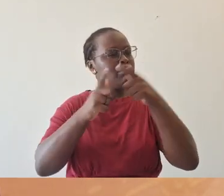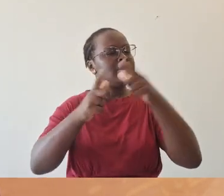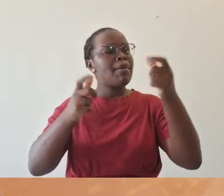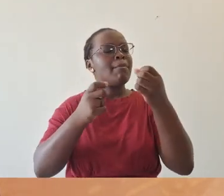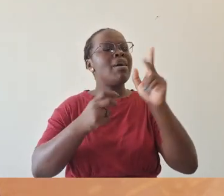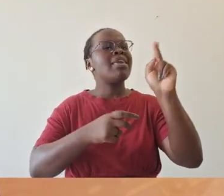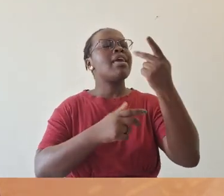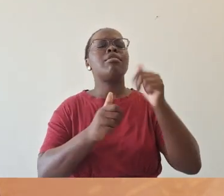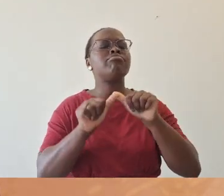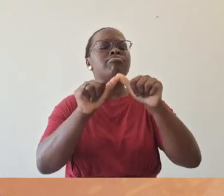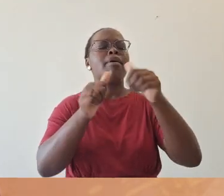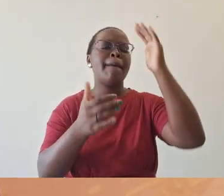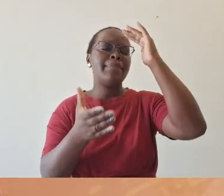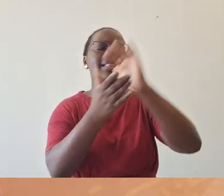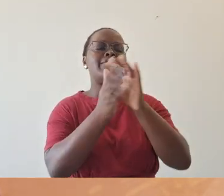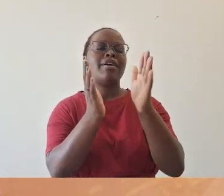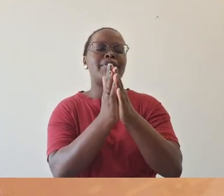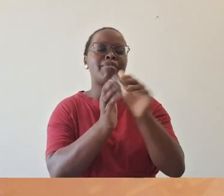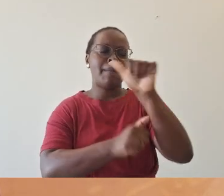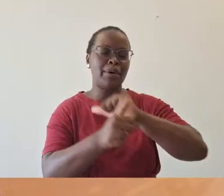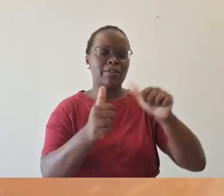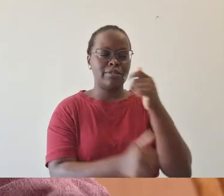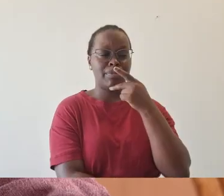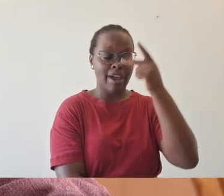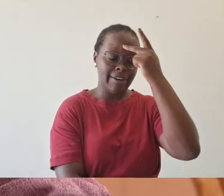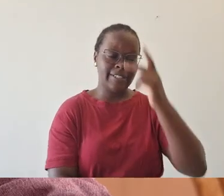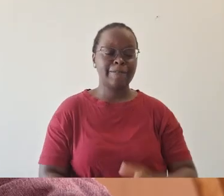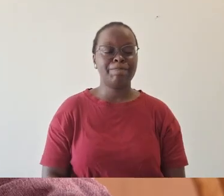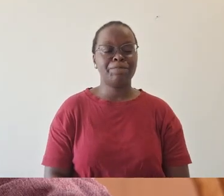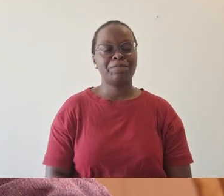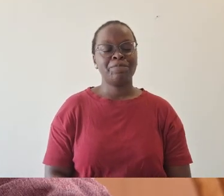start with you, Ng'ang'a. My first one is